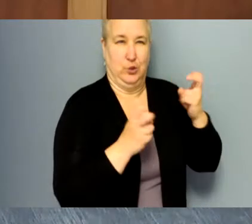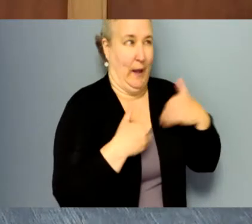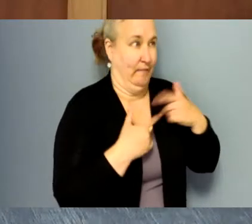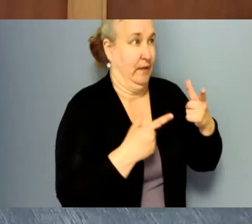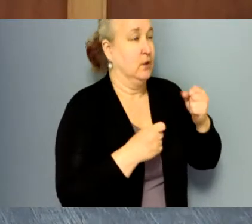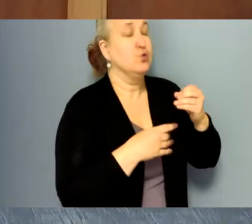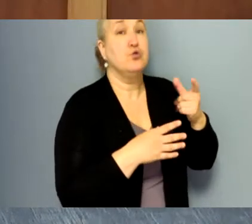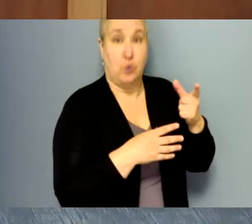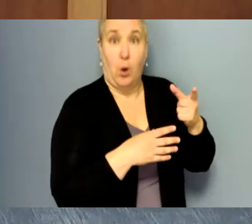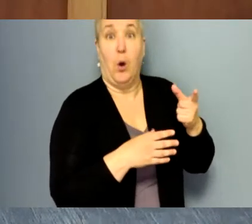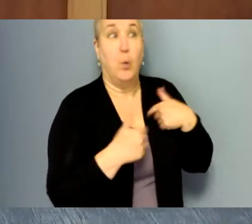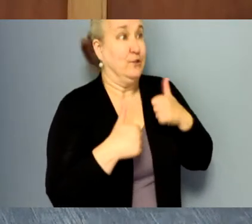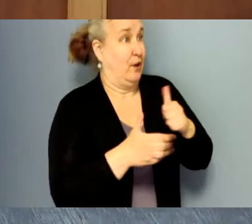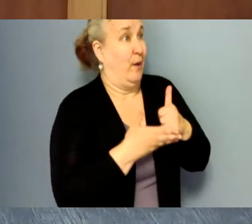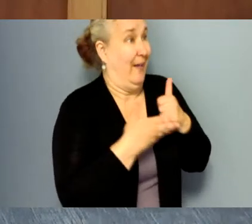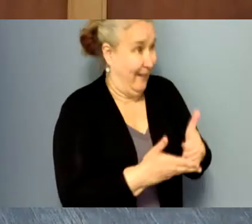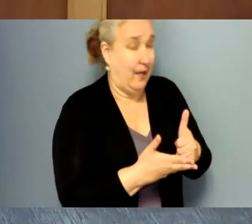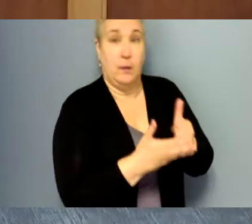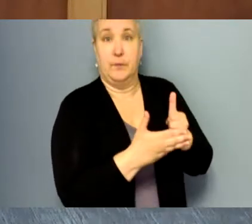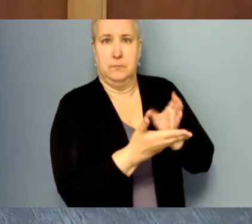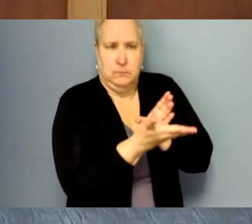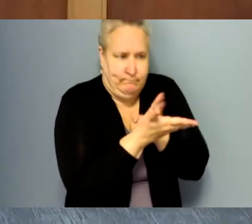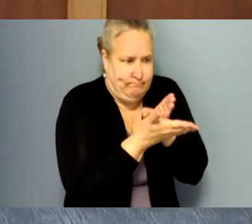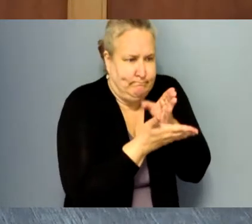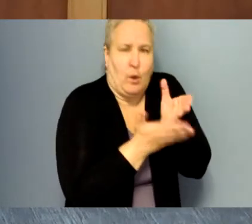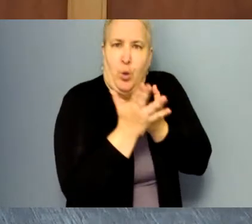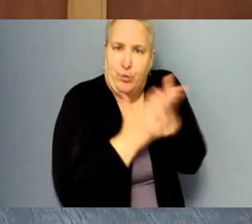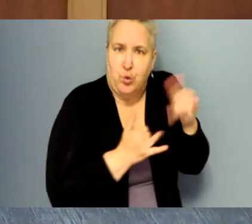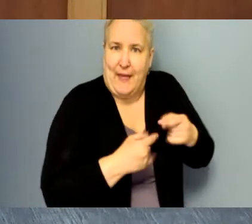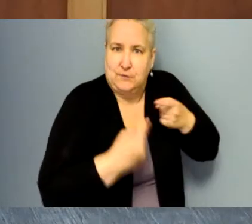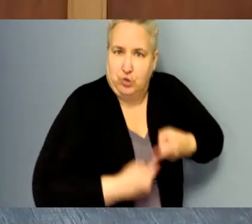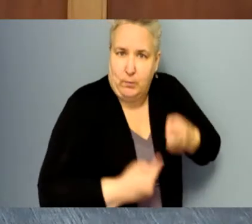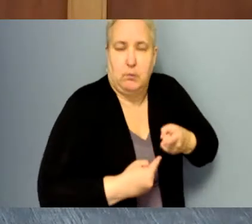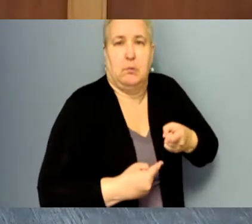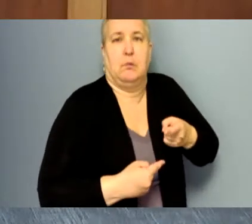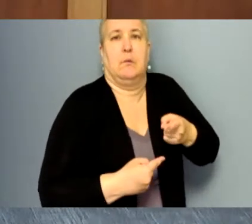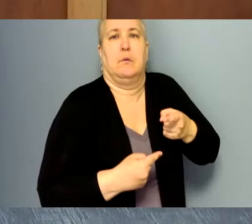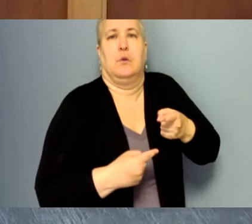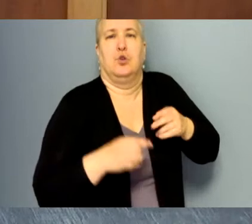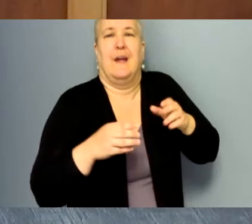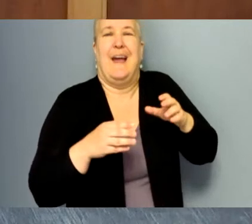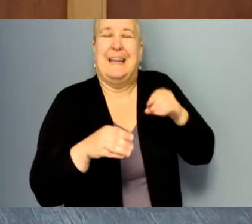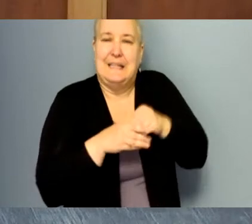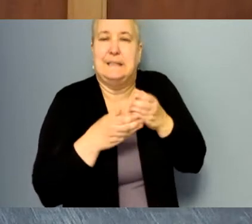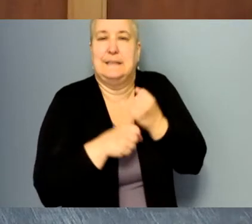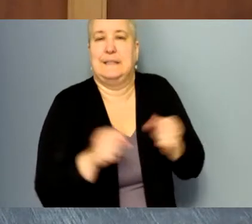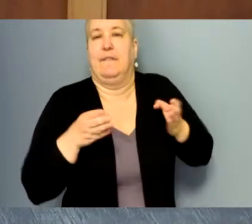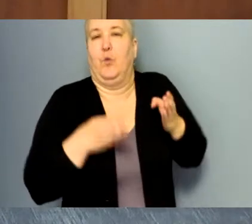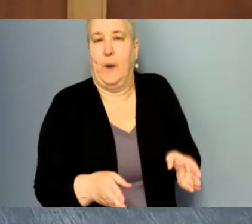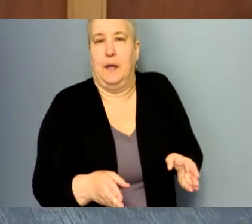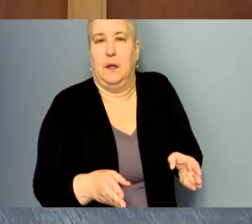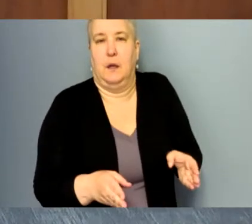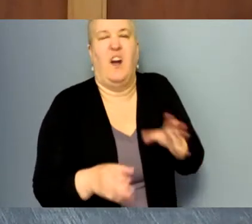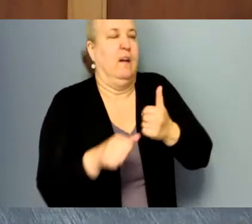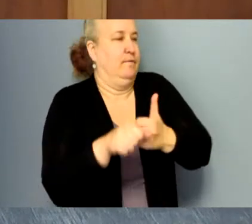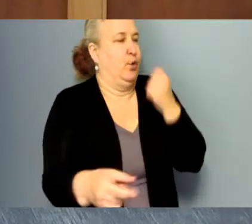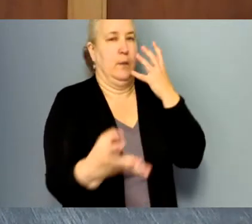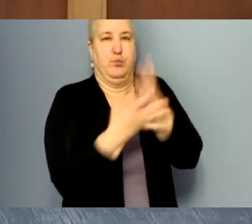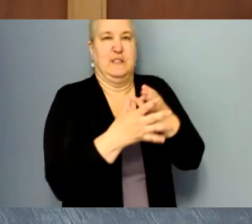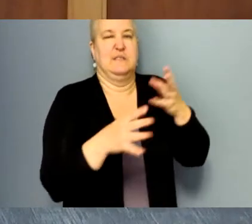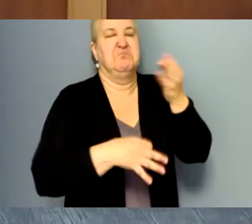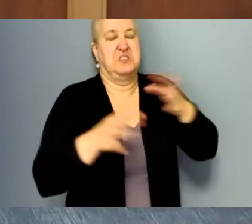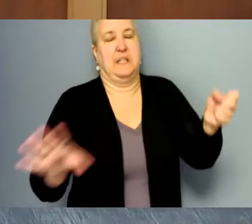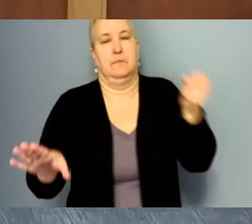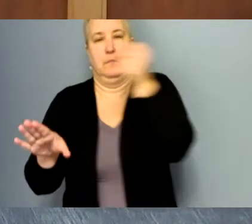so that we can try and help them get through the troubles they're getting through and do so in a safe manner so they're not in the prison. And we're also working with